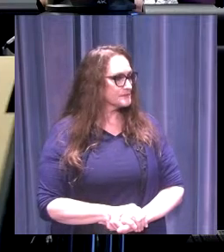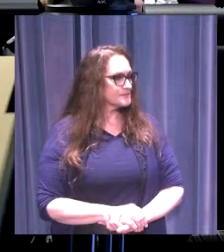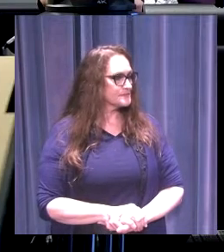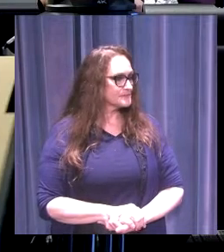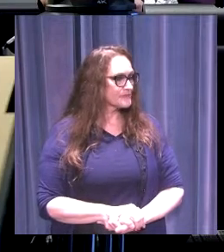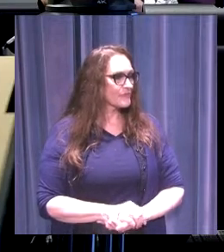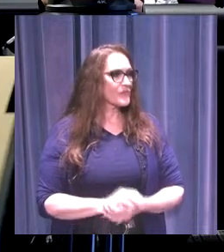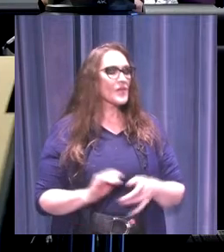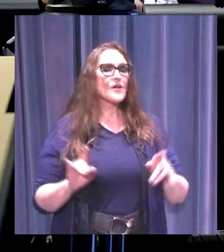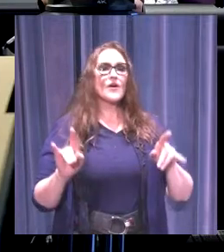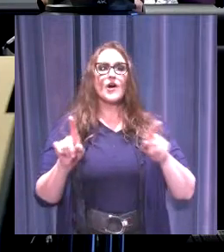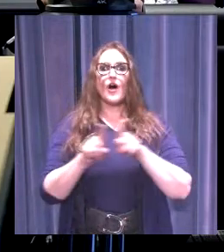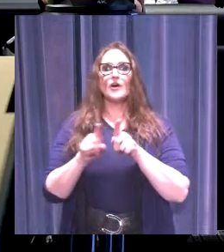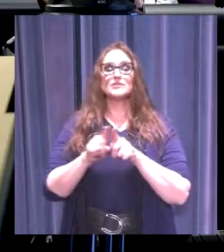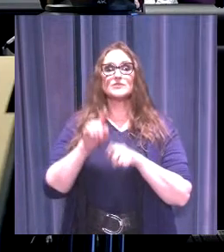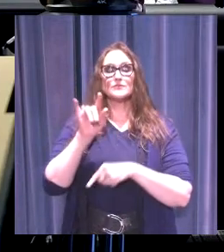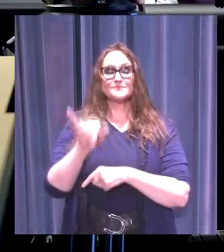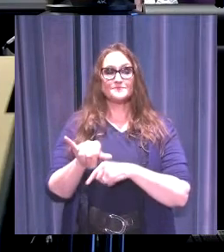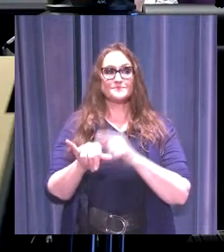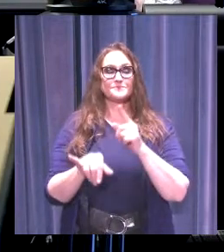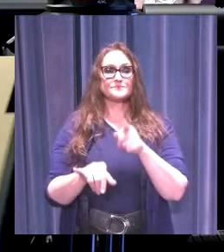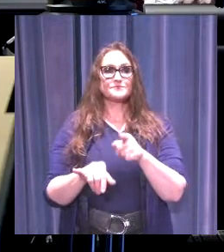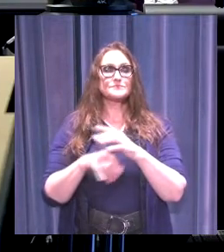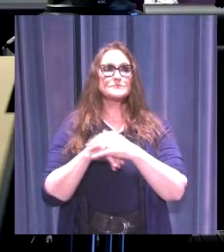Okay. Also, to that end,